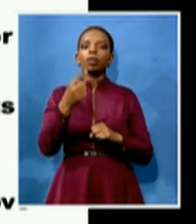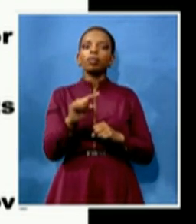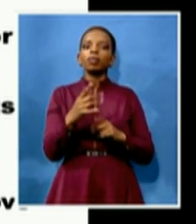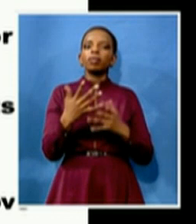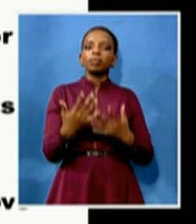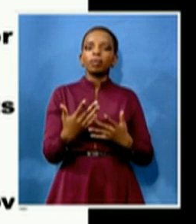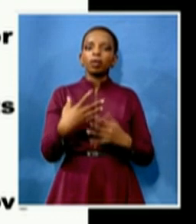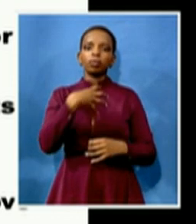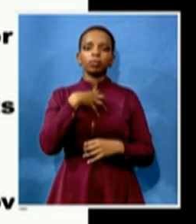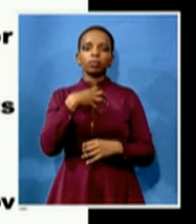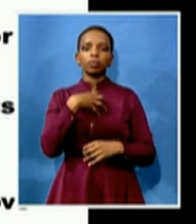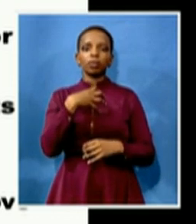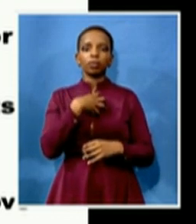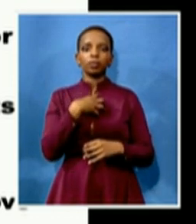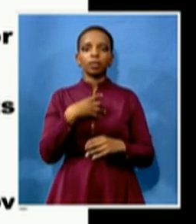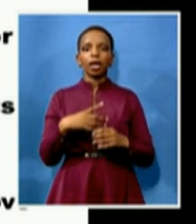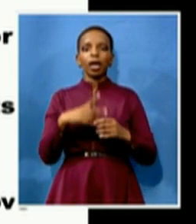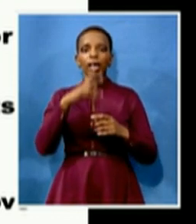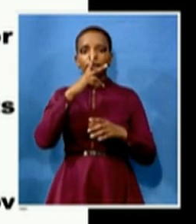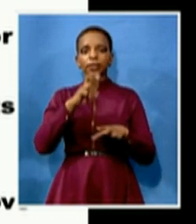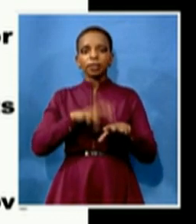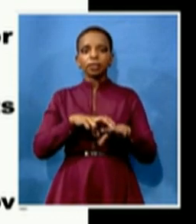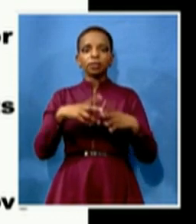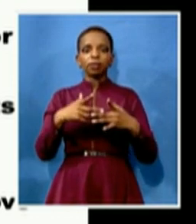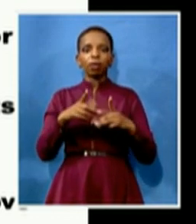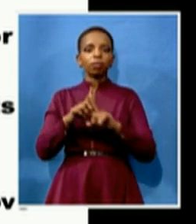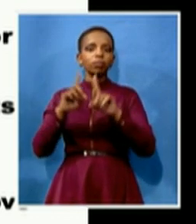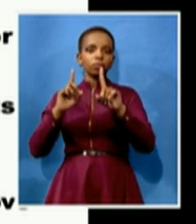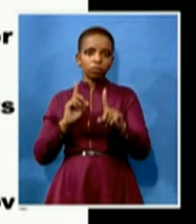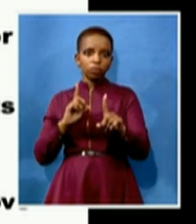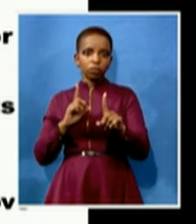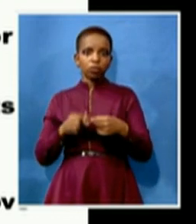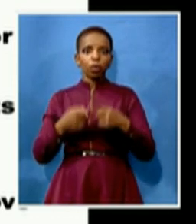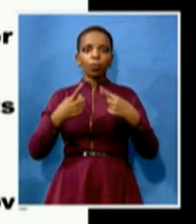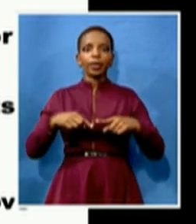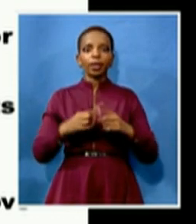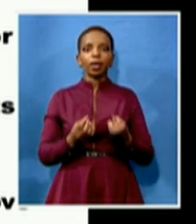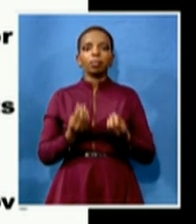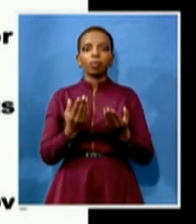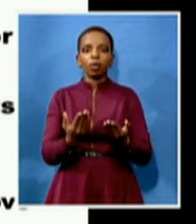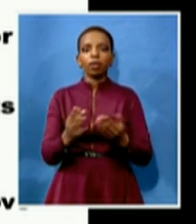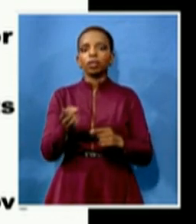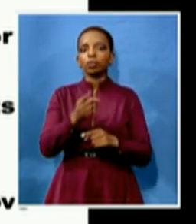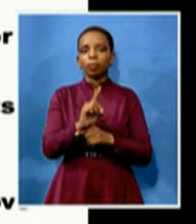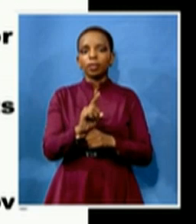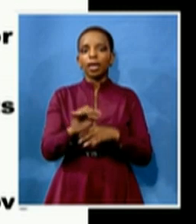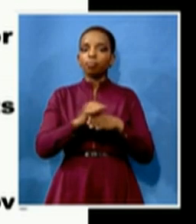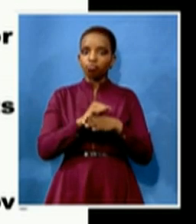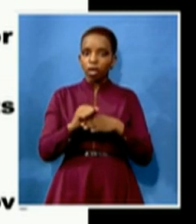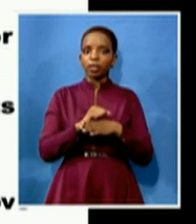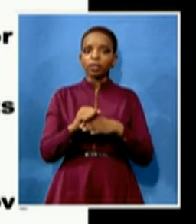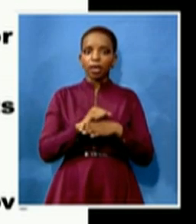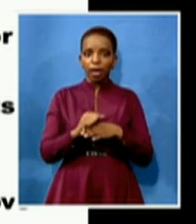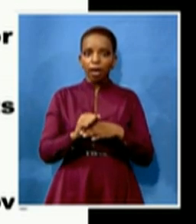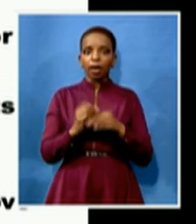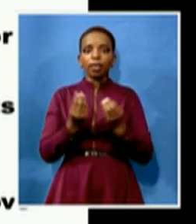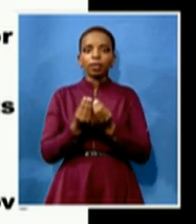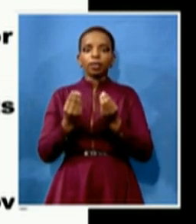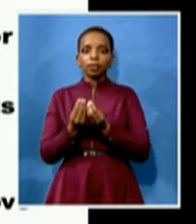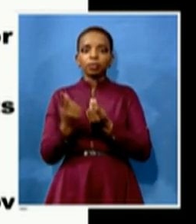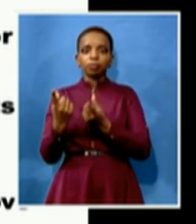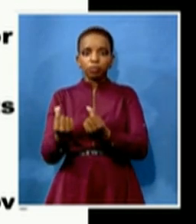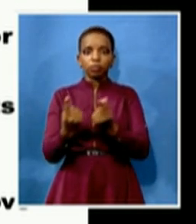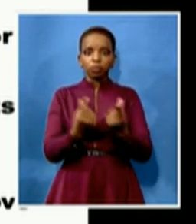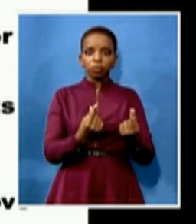distancing. We are providing, we have a practical recipe for policymakers as to